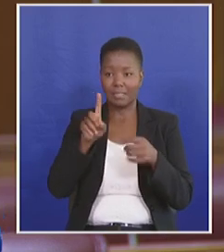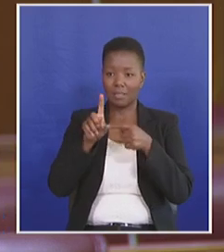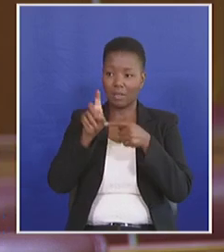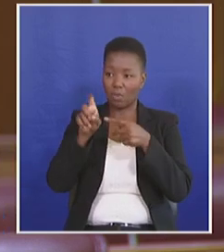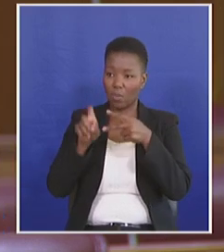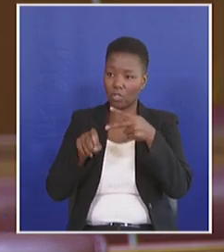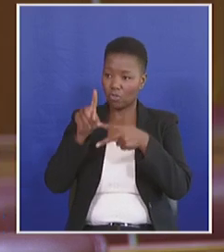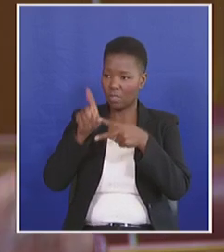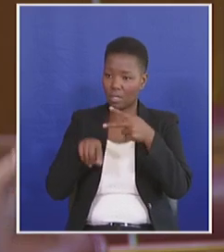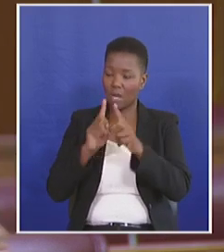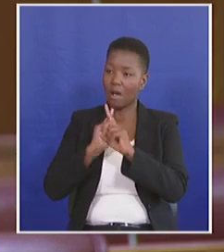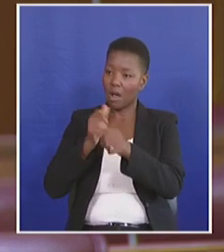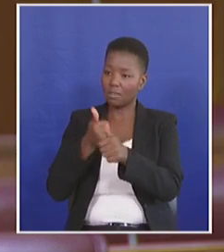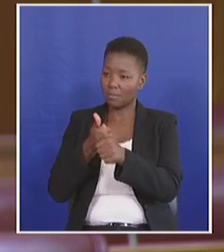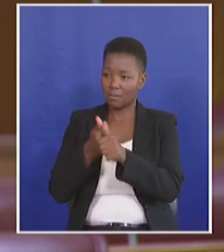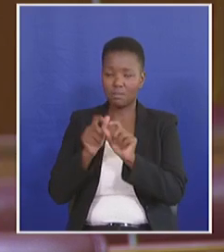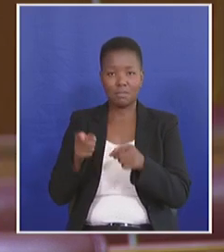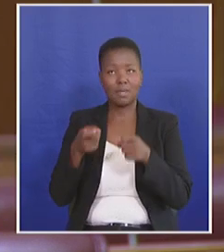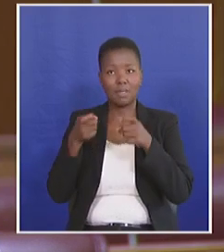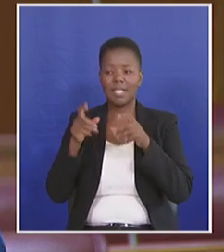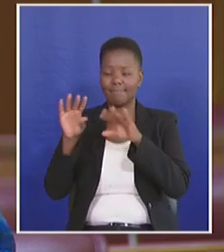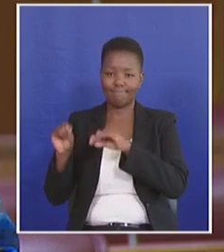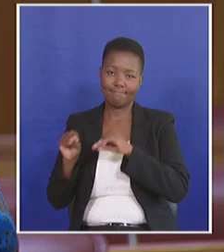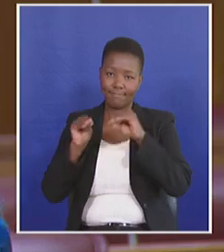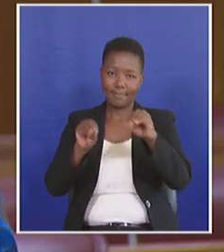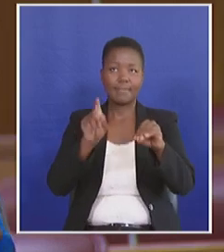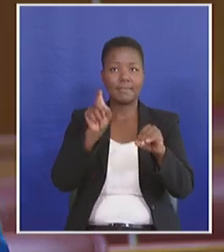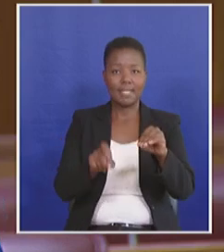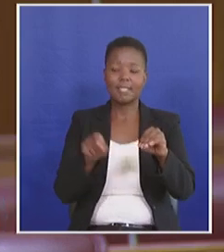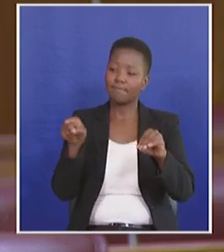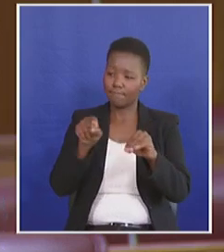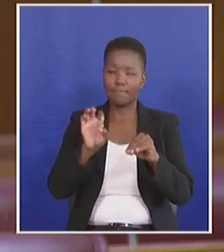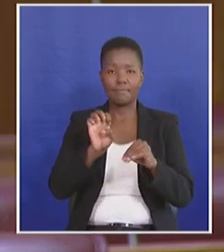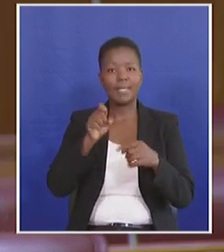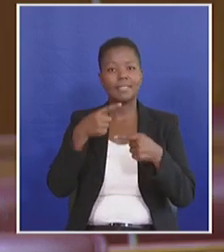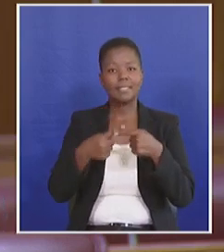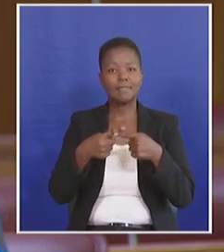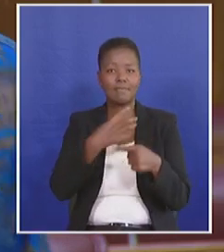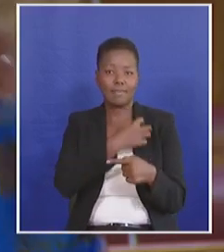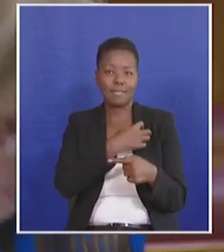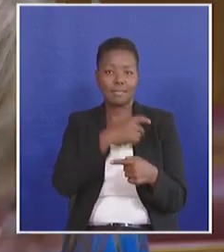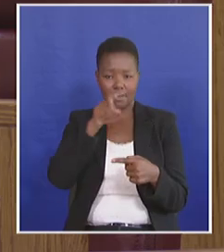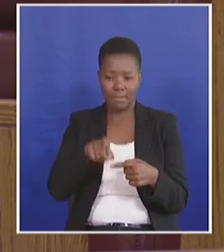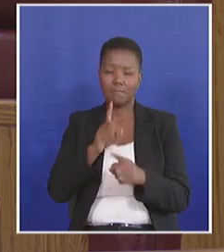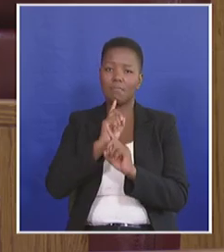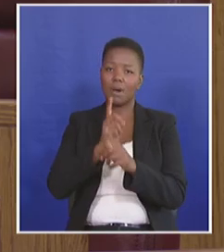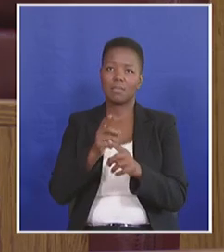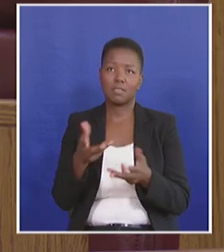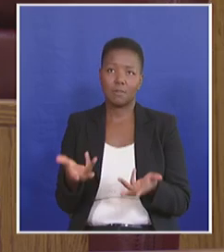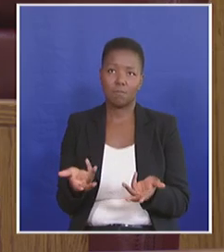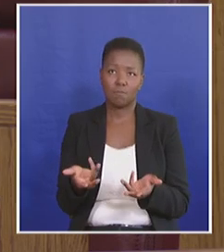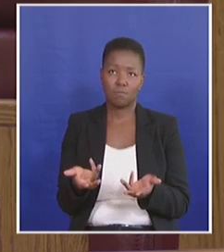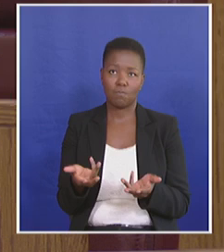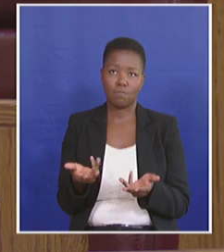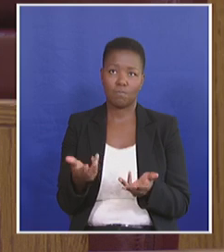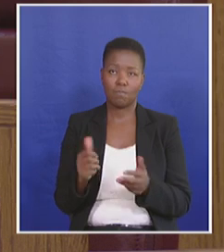not answering themselves. They are the executive and they must answer the questions. Do you have a